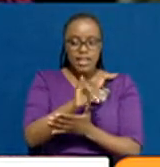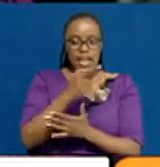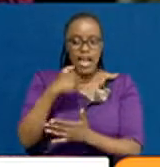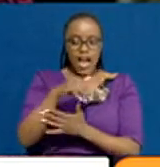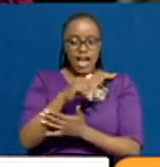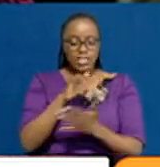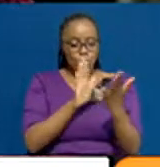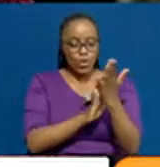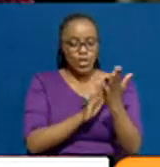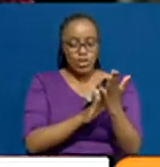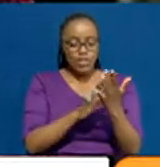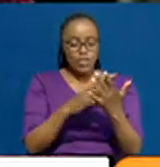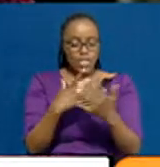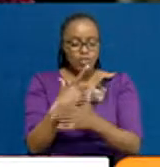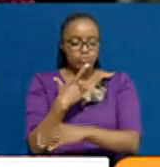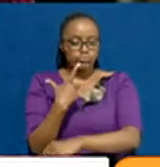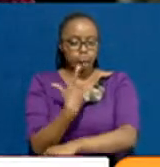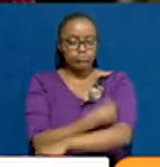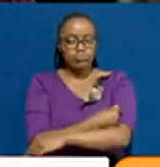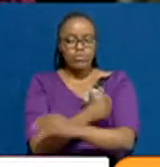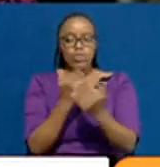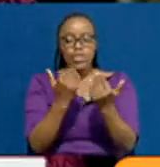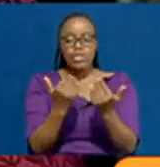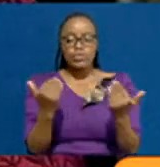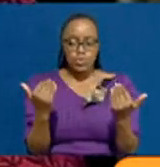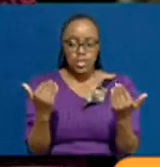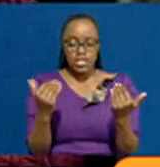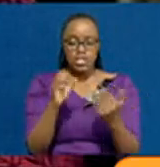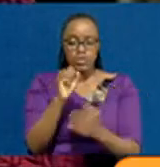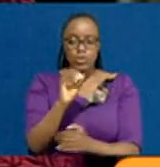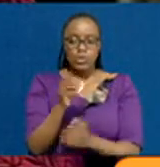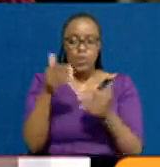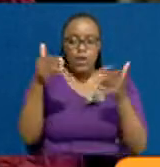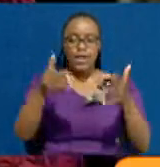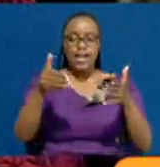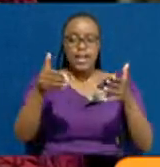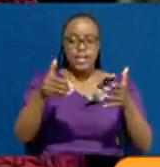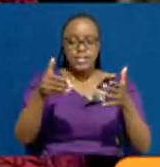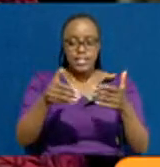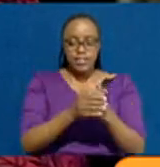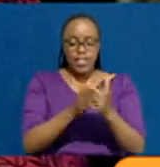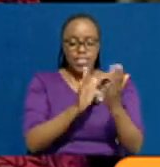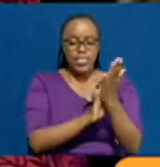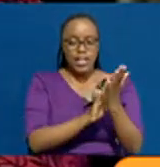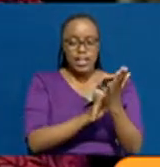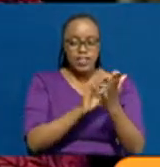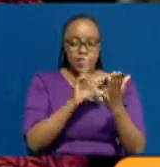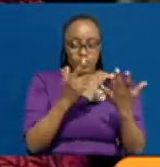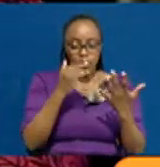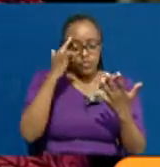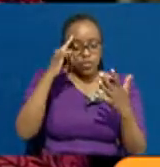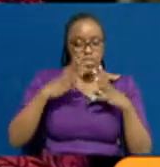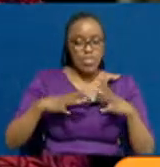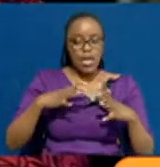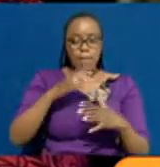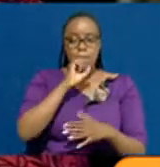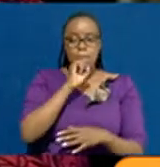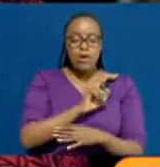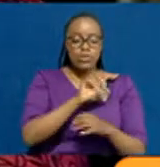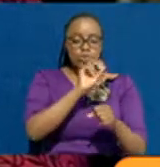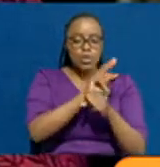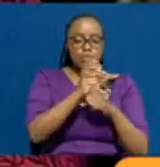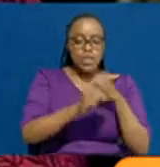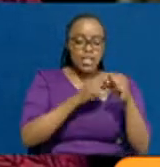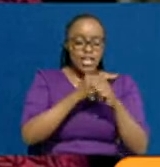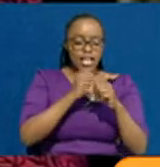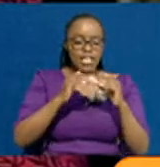recommend vaccination of children. So currently, the recommendation is for people who are aged 12 years and